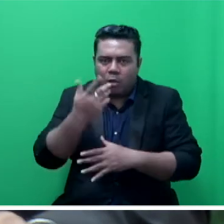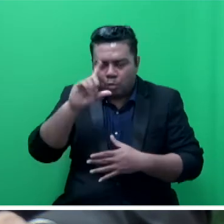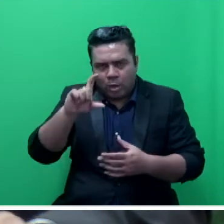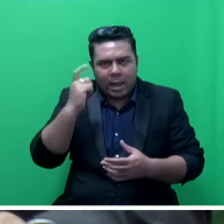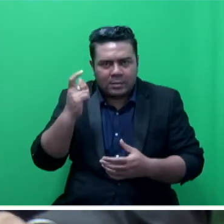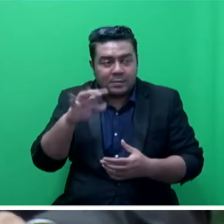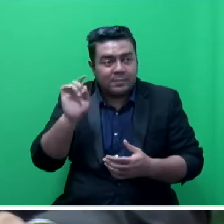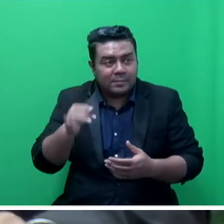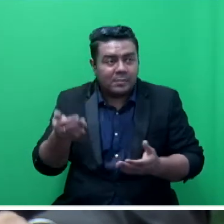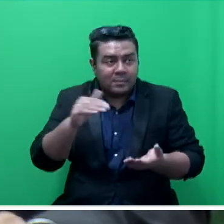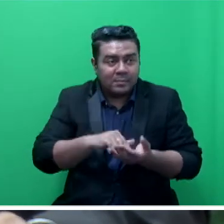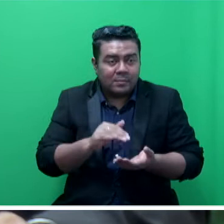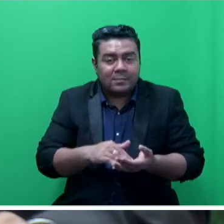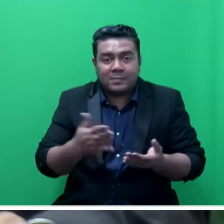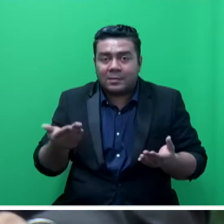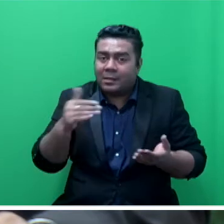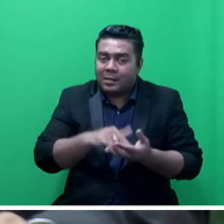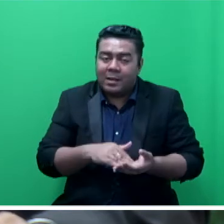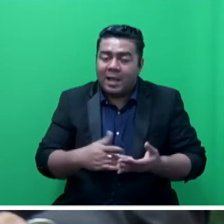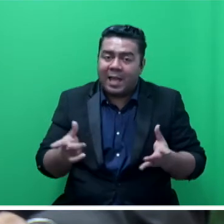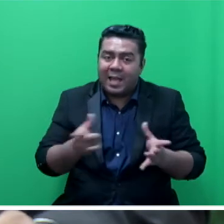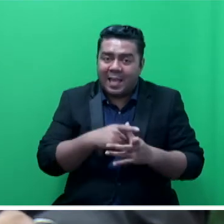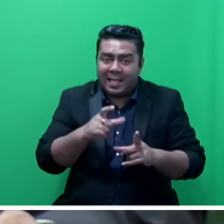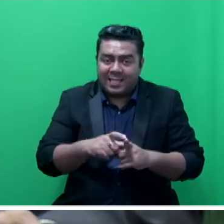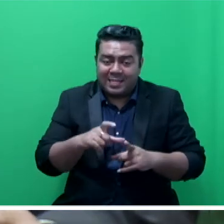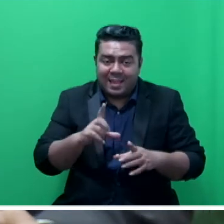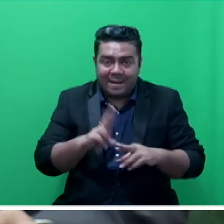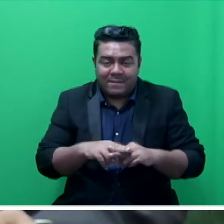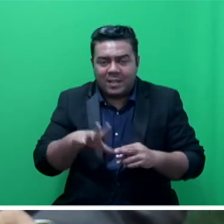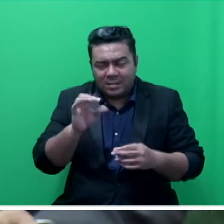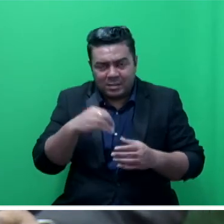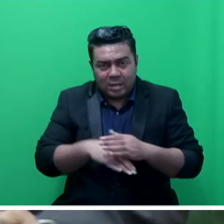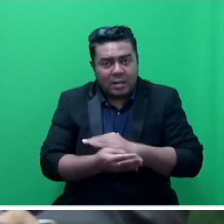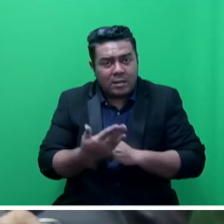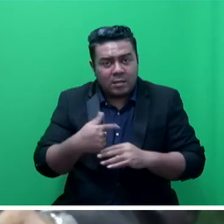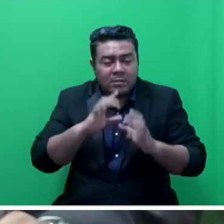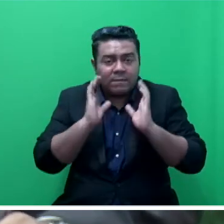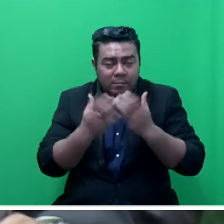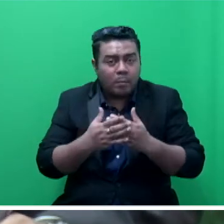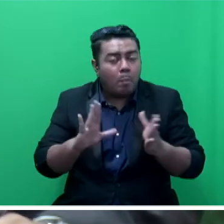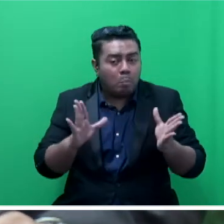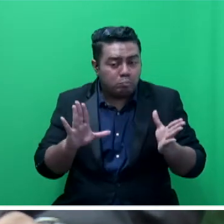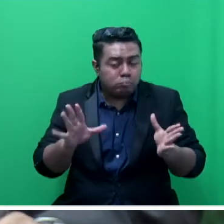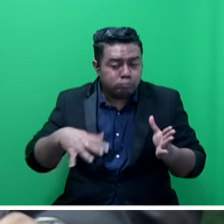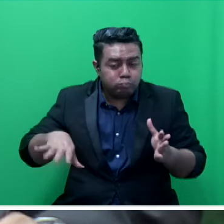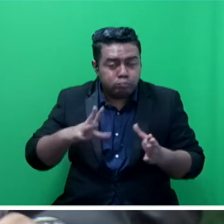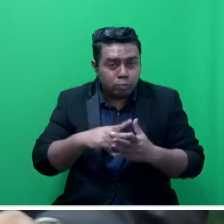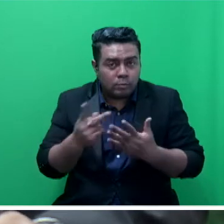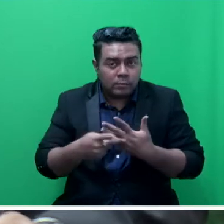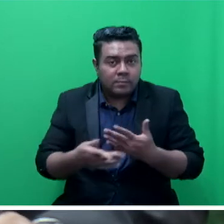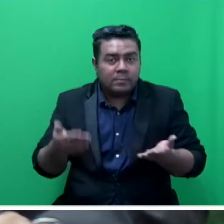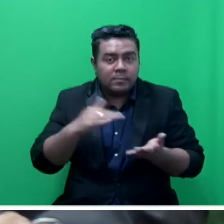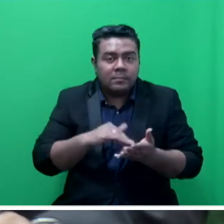In addition to the classroom block that ADF is constructing under the DFED project, additional work at Lekutu will